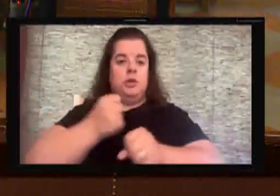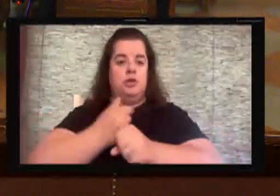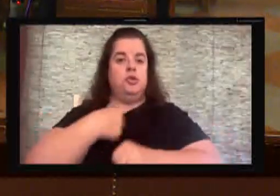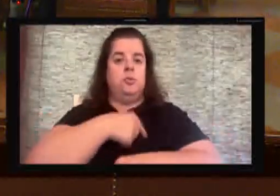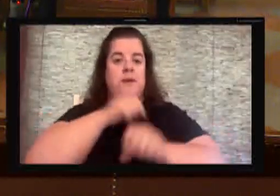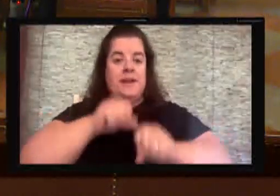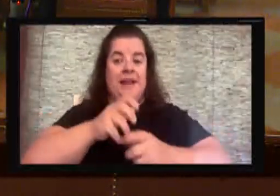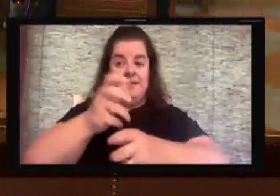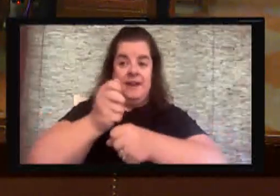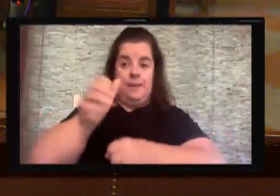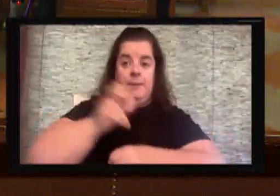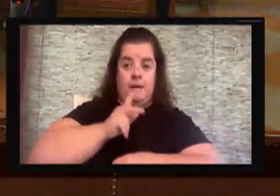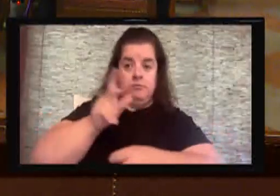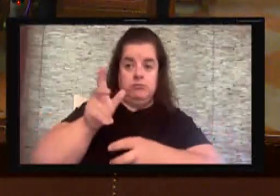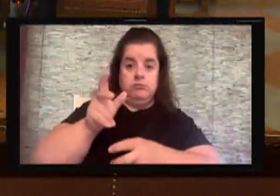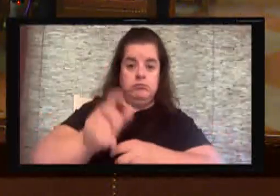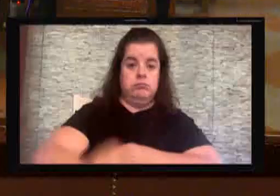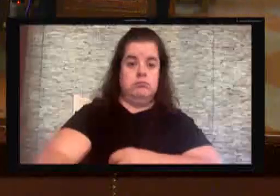back.